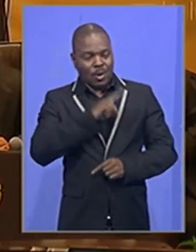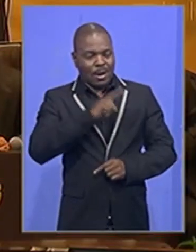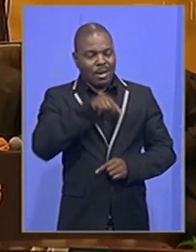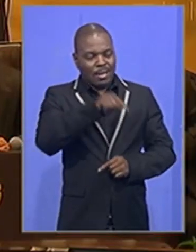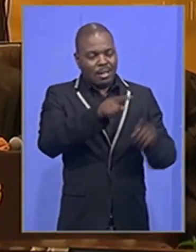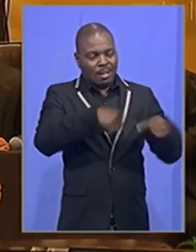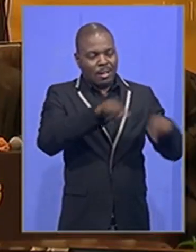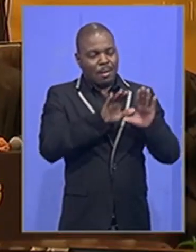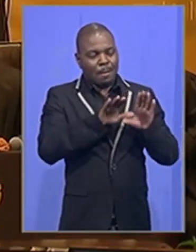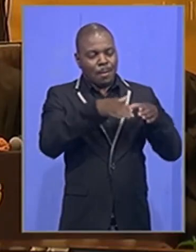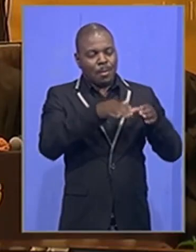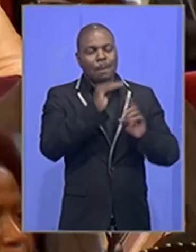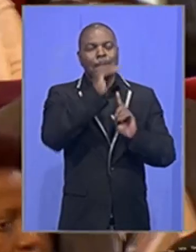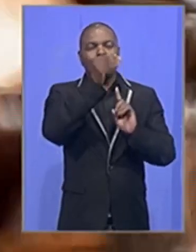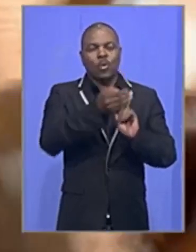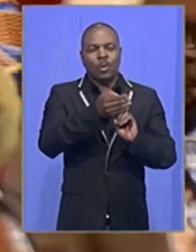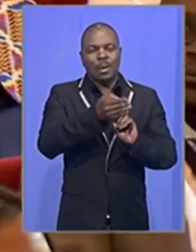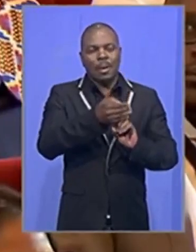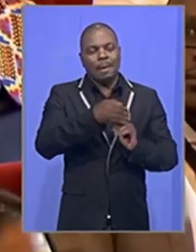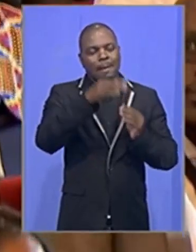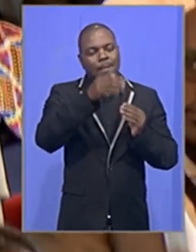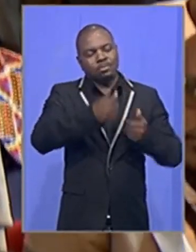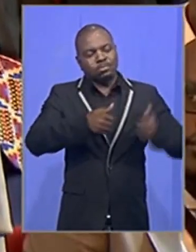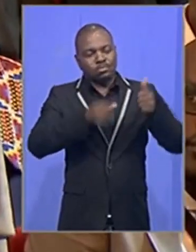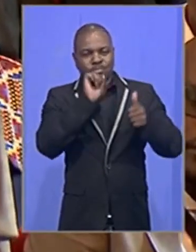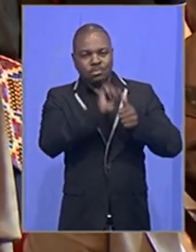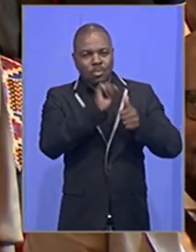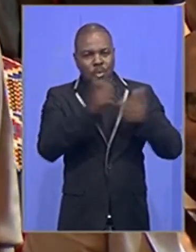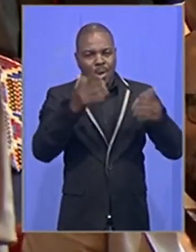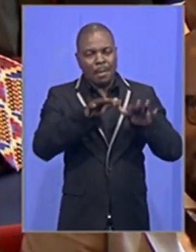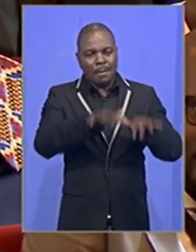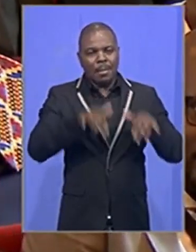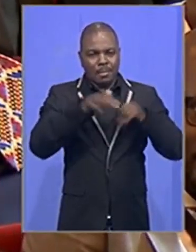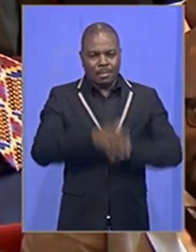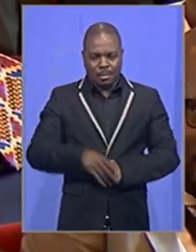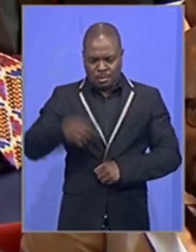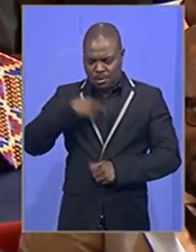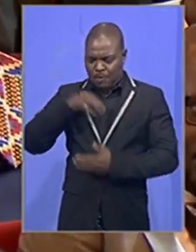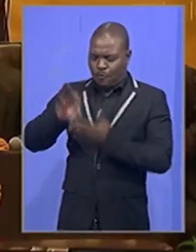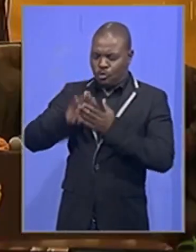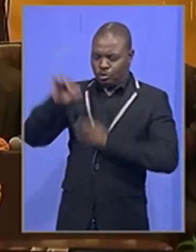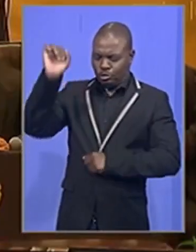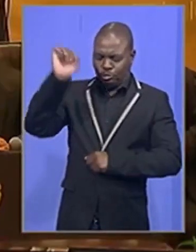ona Palamenteng. I vote yes.